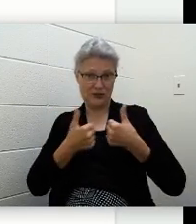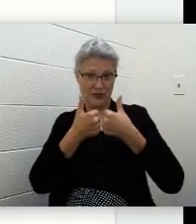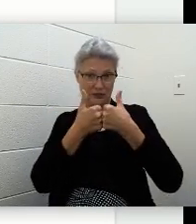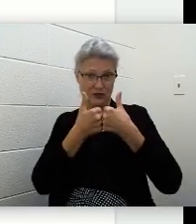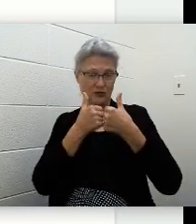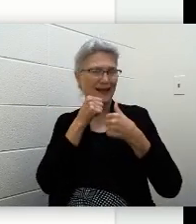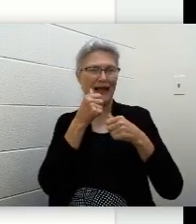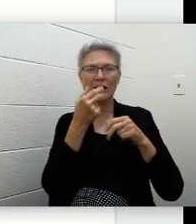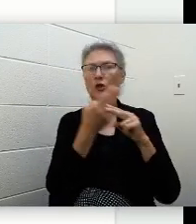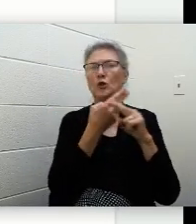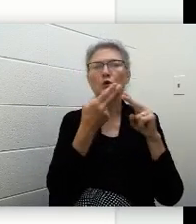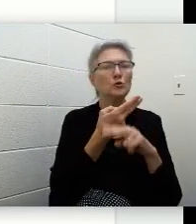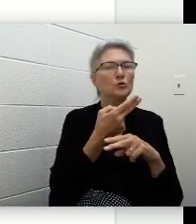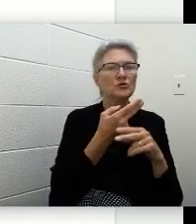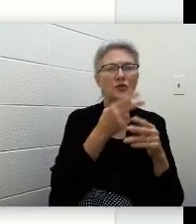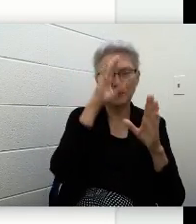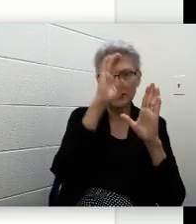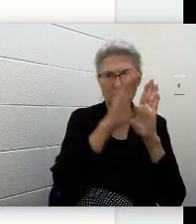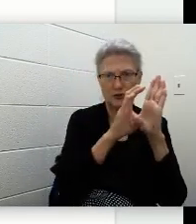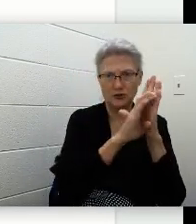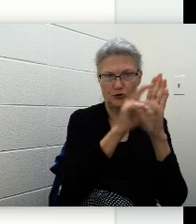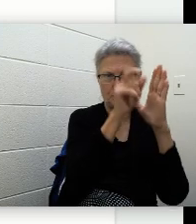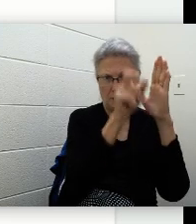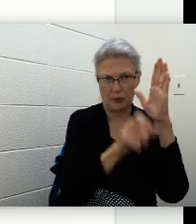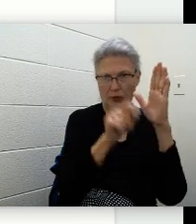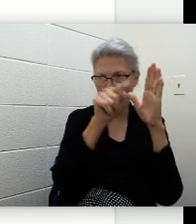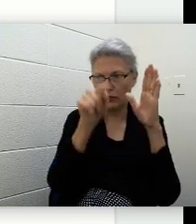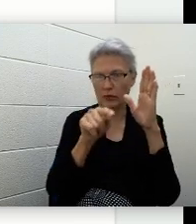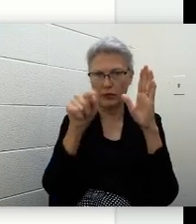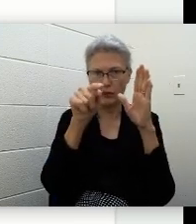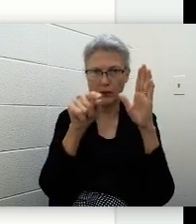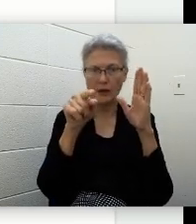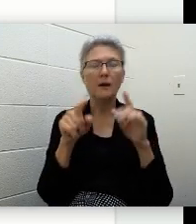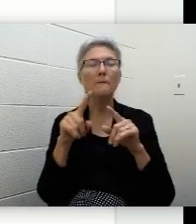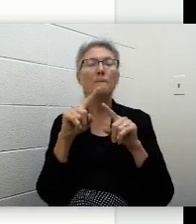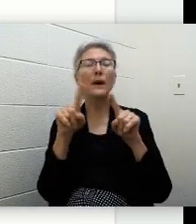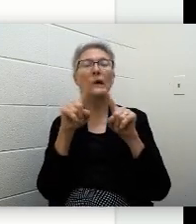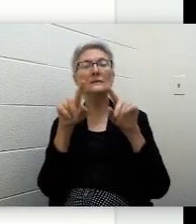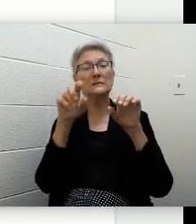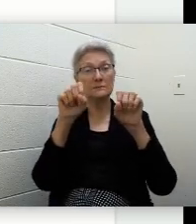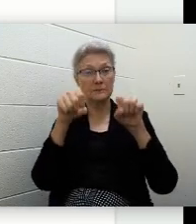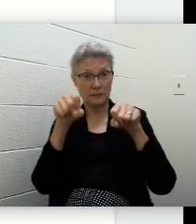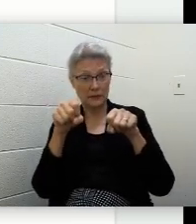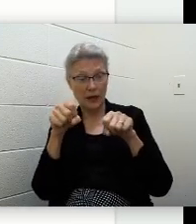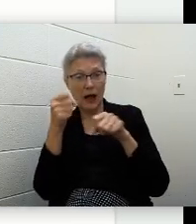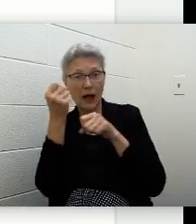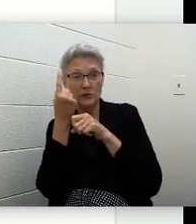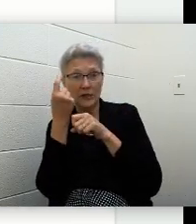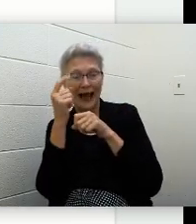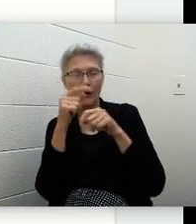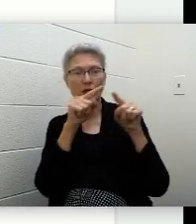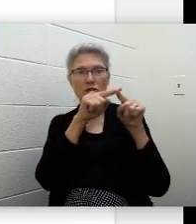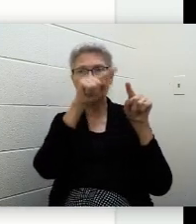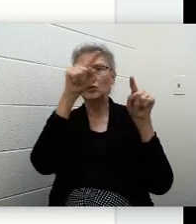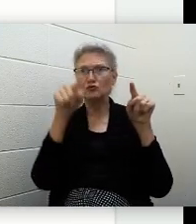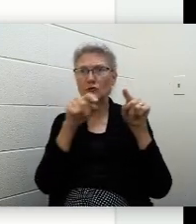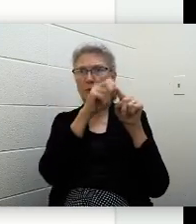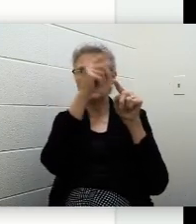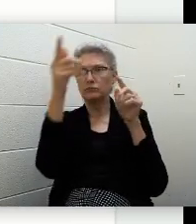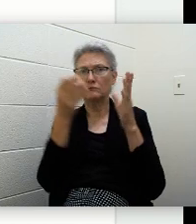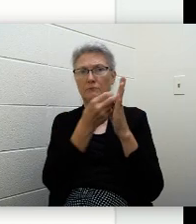base 10 blocks. What we need to do is to be able to understand how to distribute, to break apart